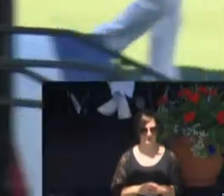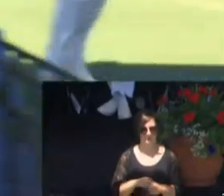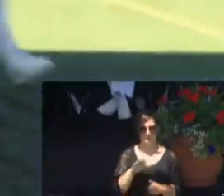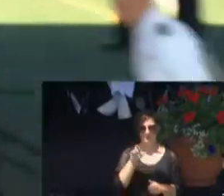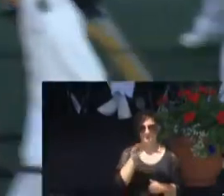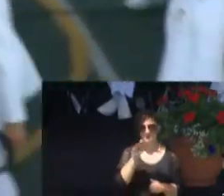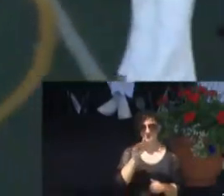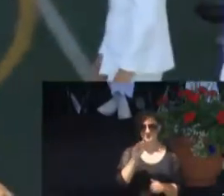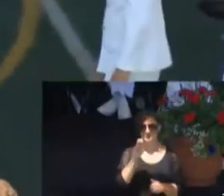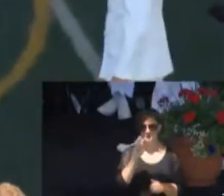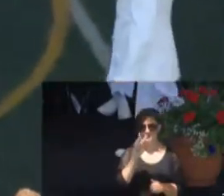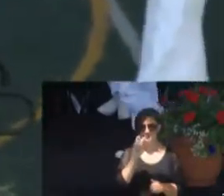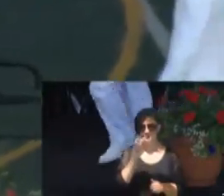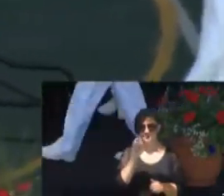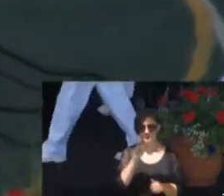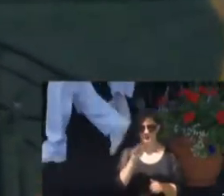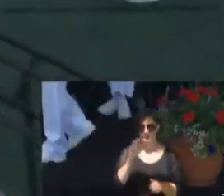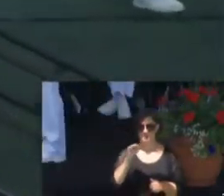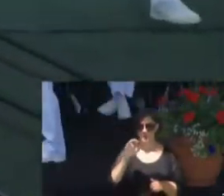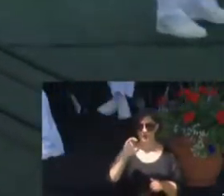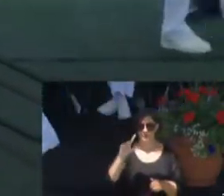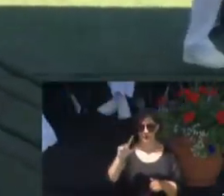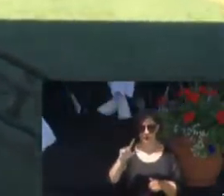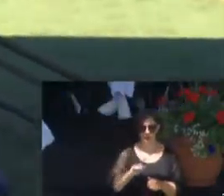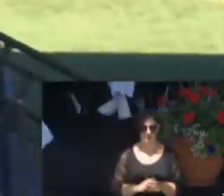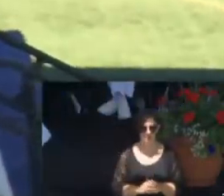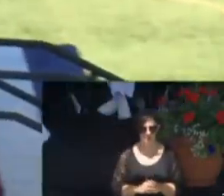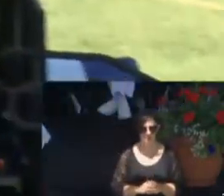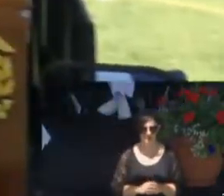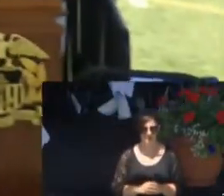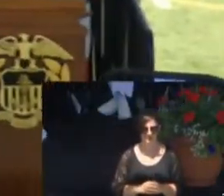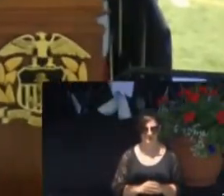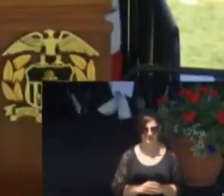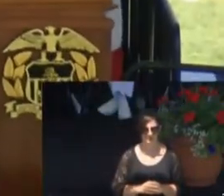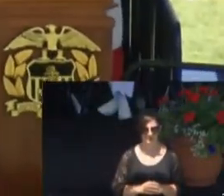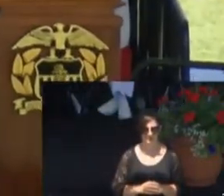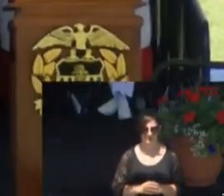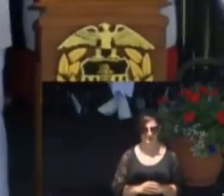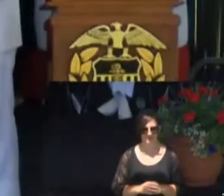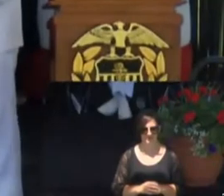Stephen Robert Hinton, magna cum laude.